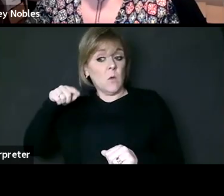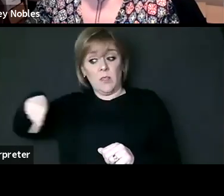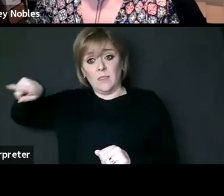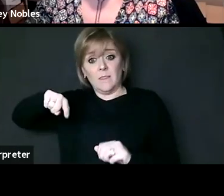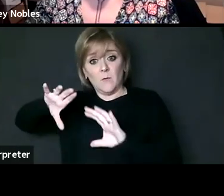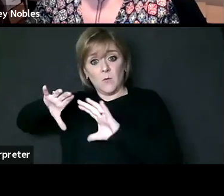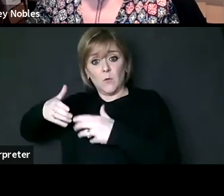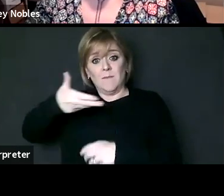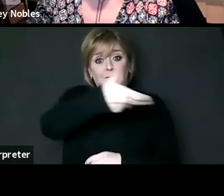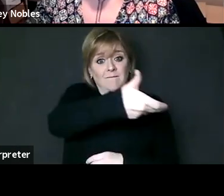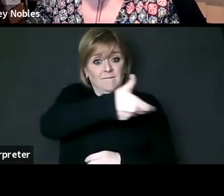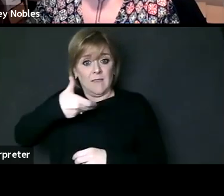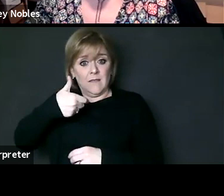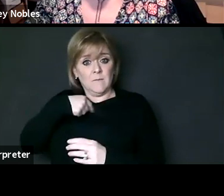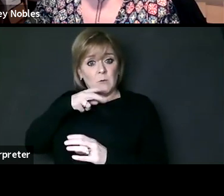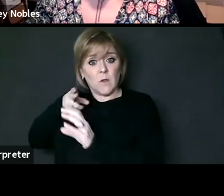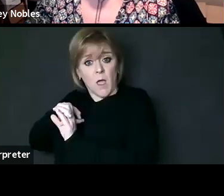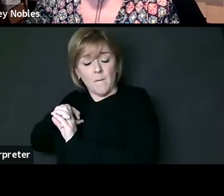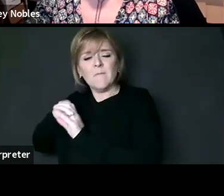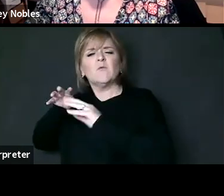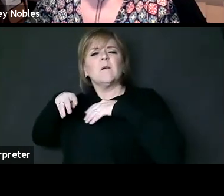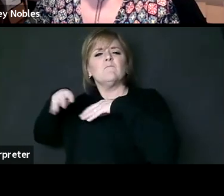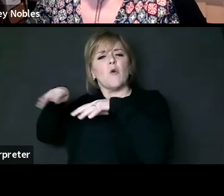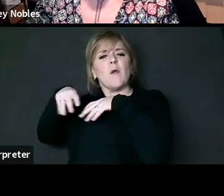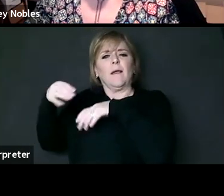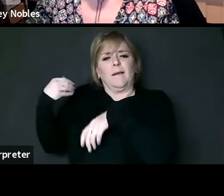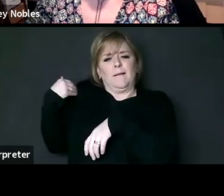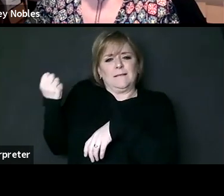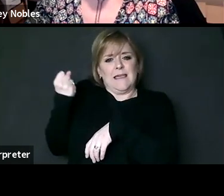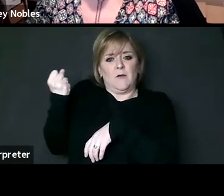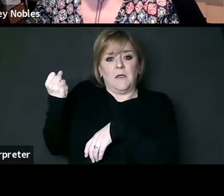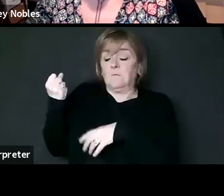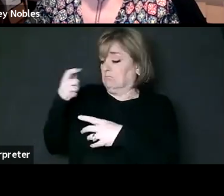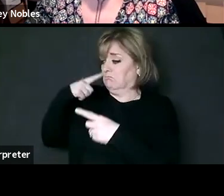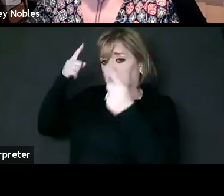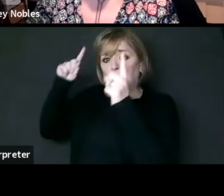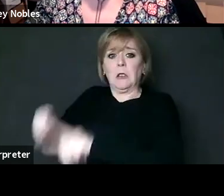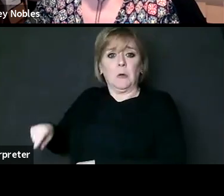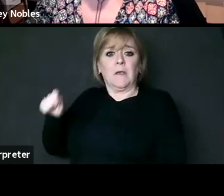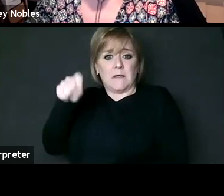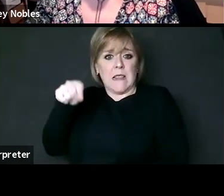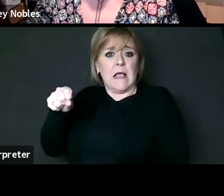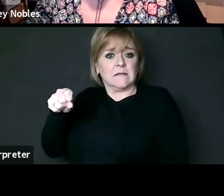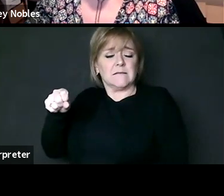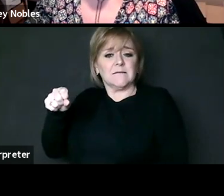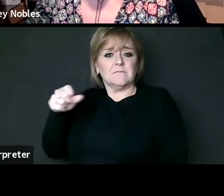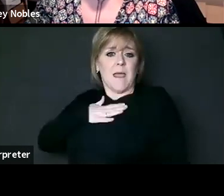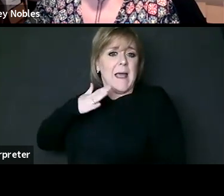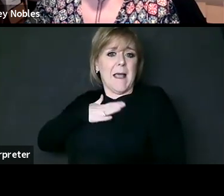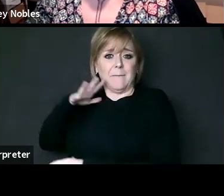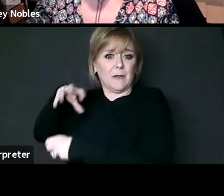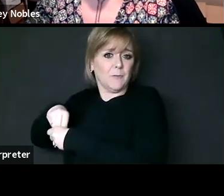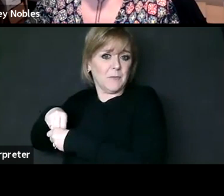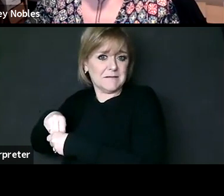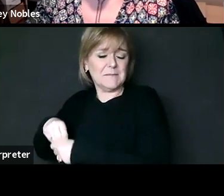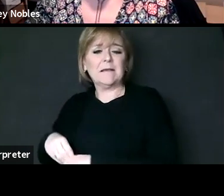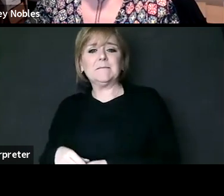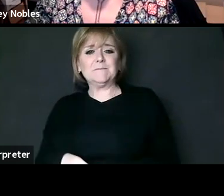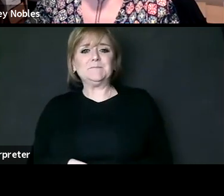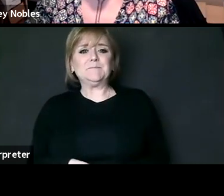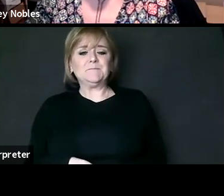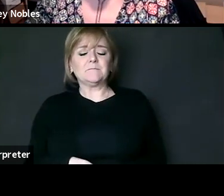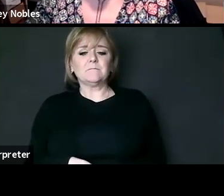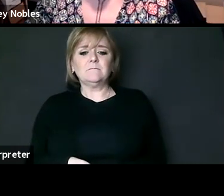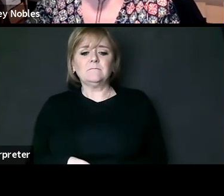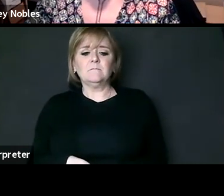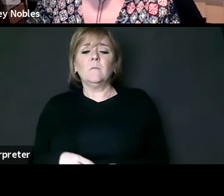that event, the parade on Saturday, I said yes, and I was glad to be able to join them. We've